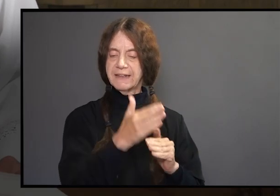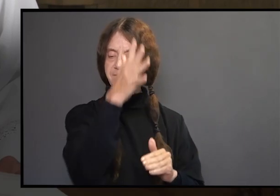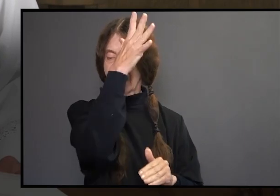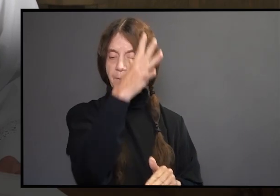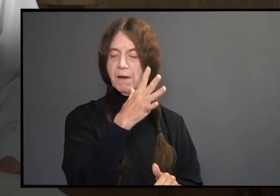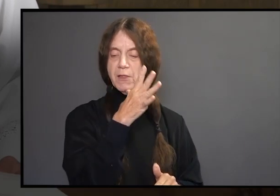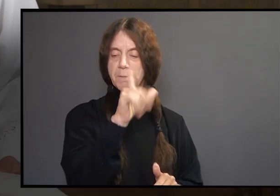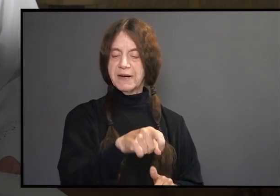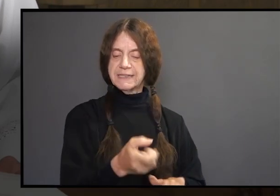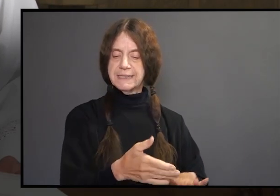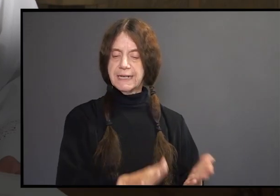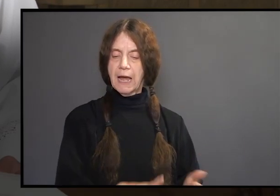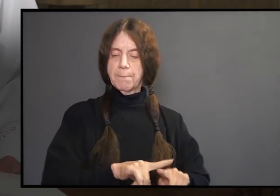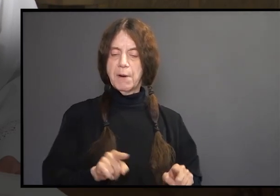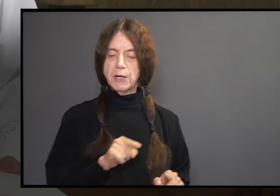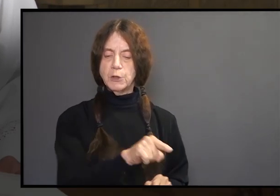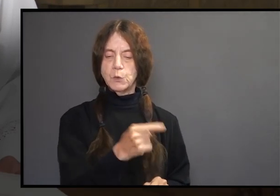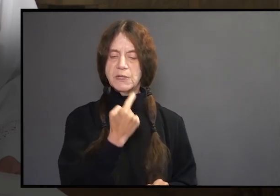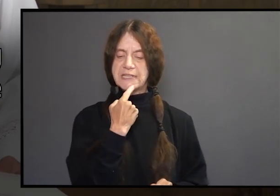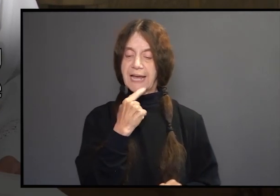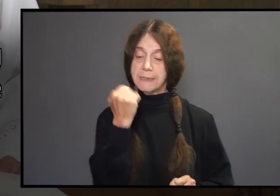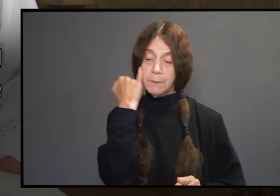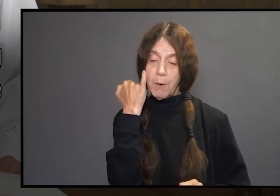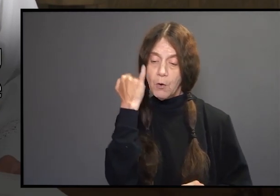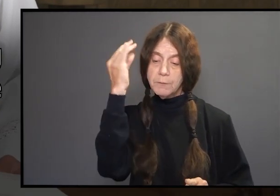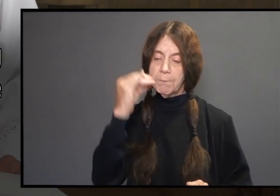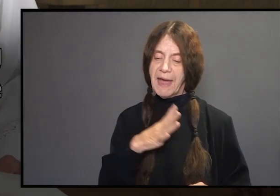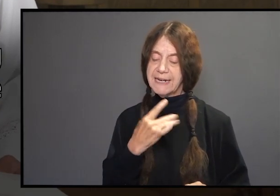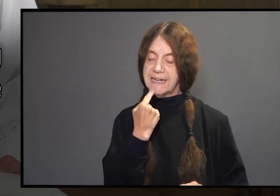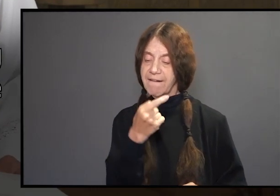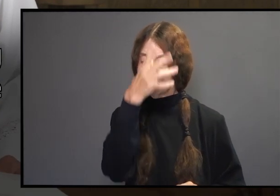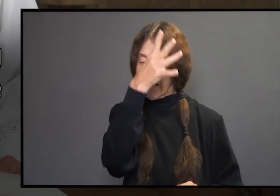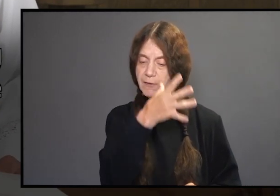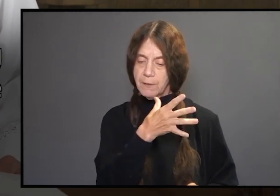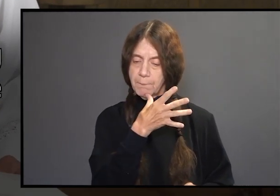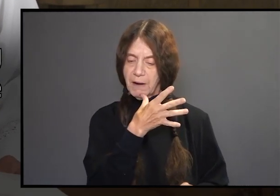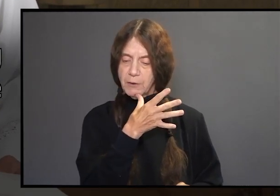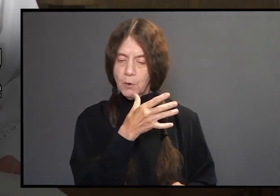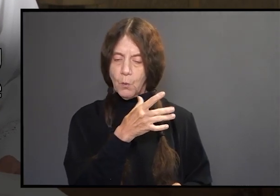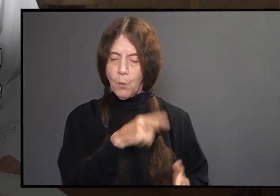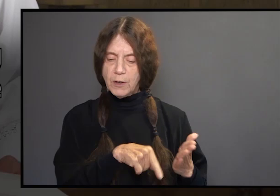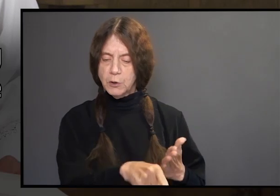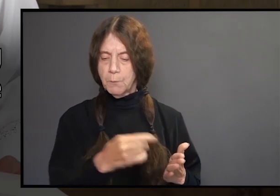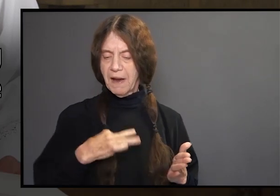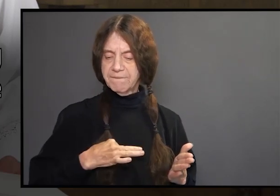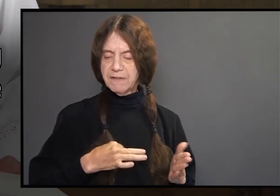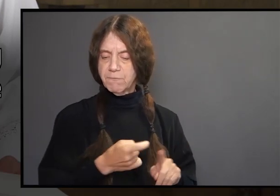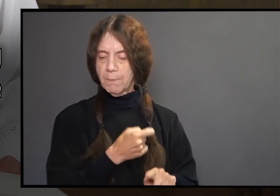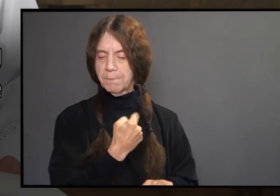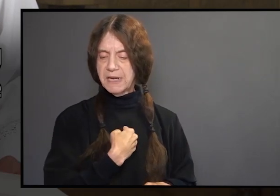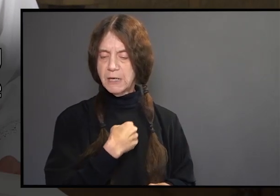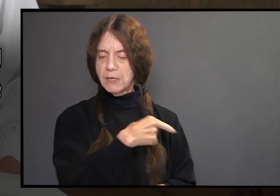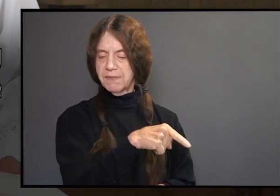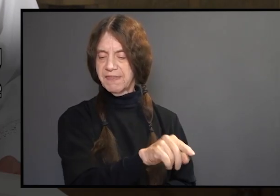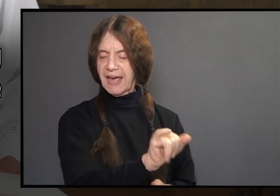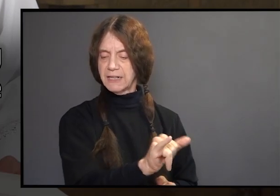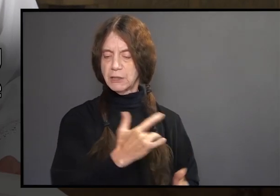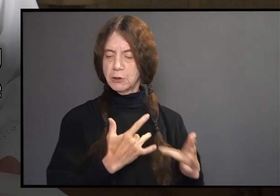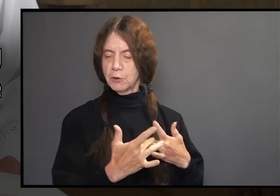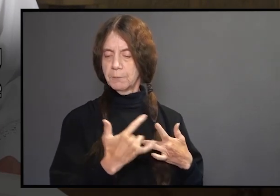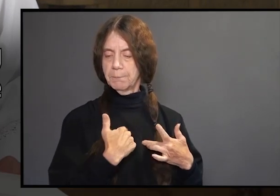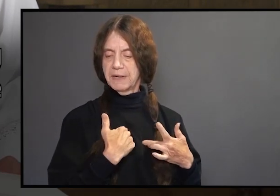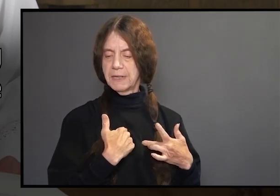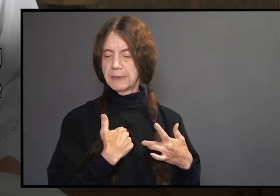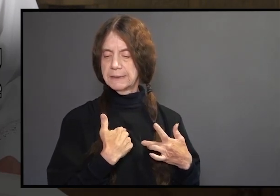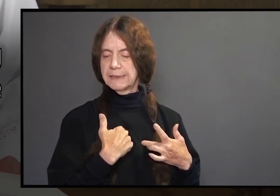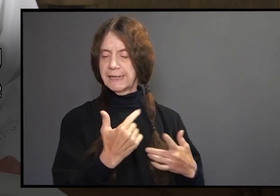is korban, that is, given to God,' then you no longer permit him to do anything for his father or mother, thus